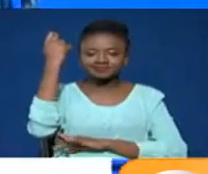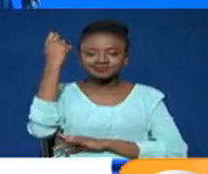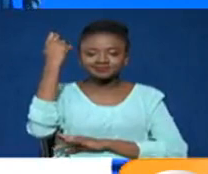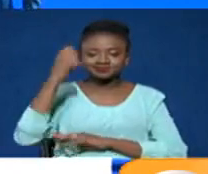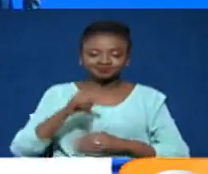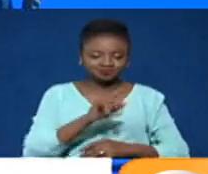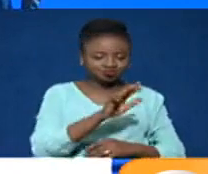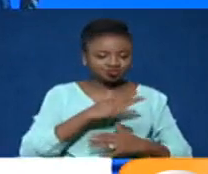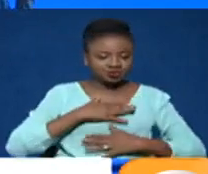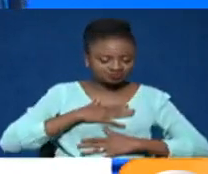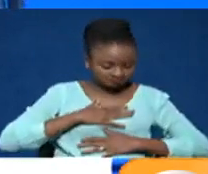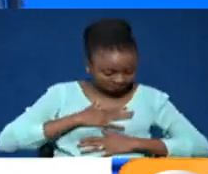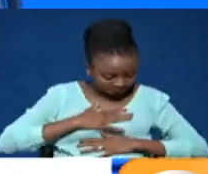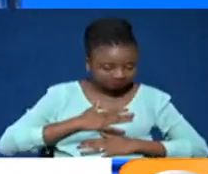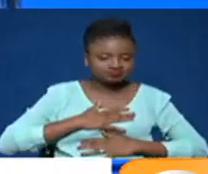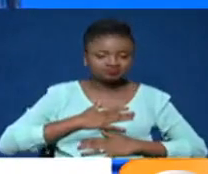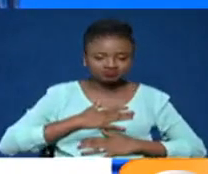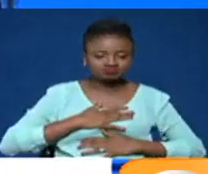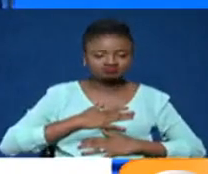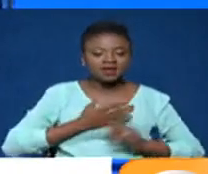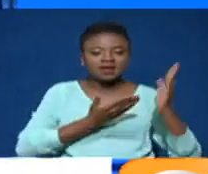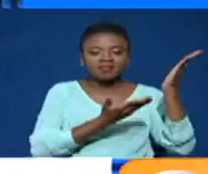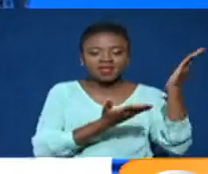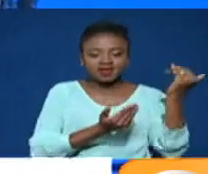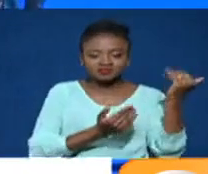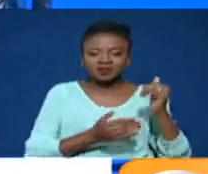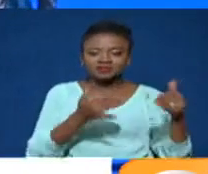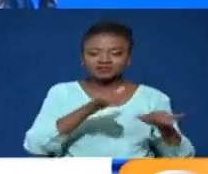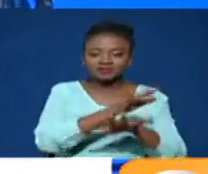Your Excellency, the incoming Deputy President,